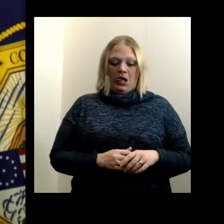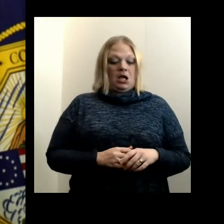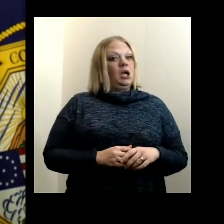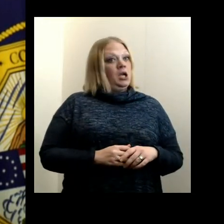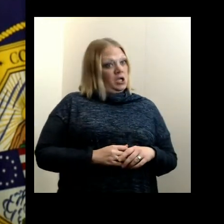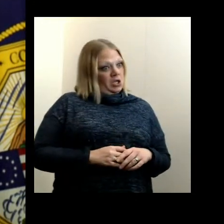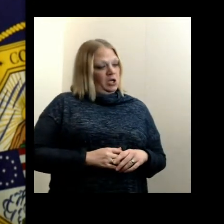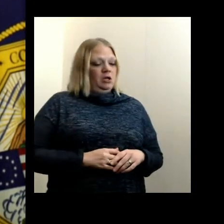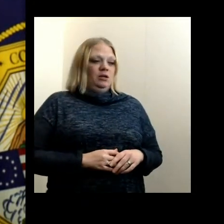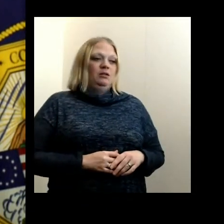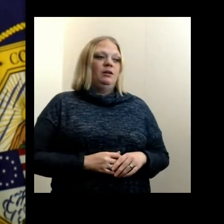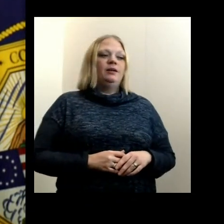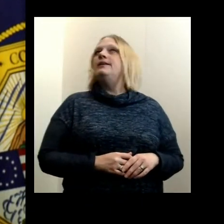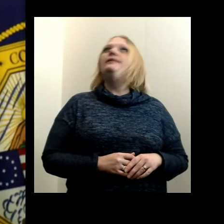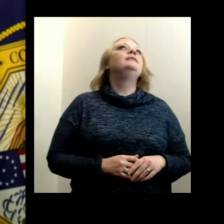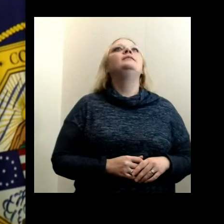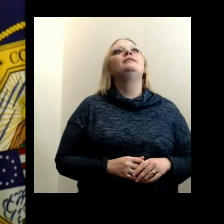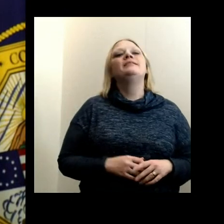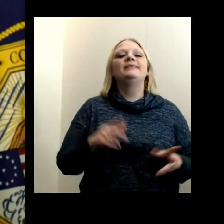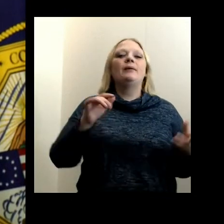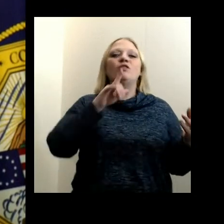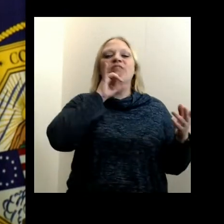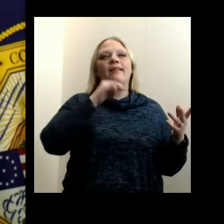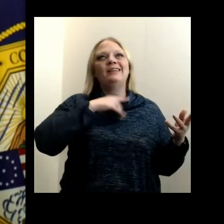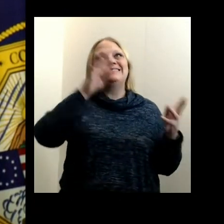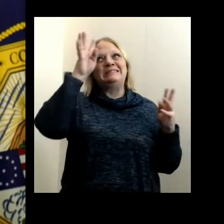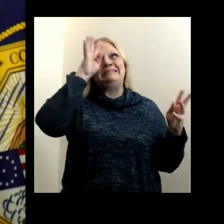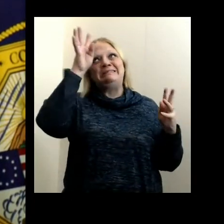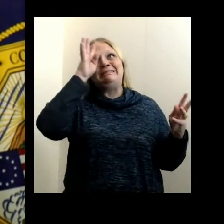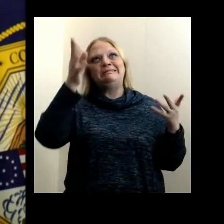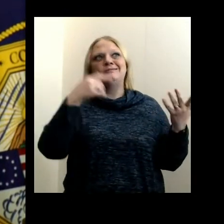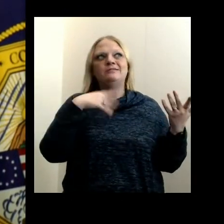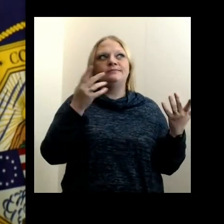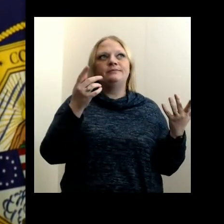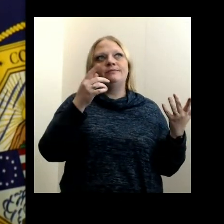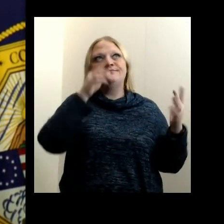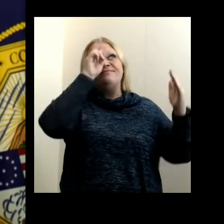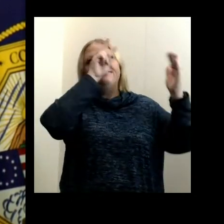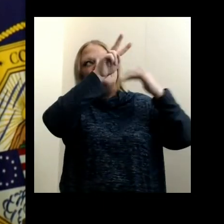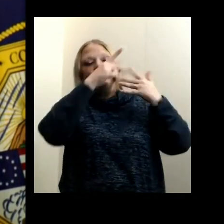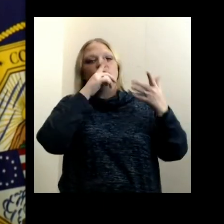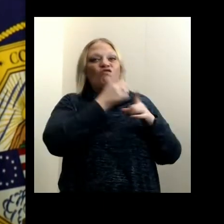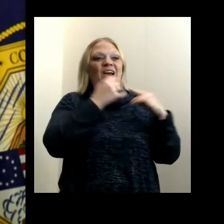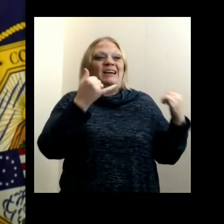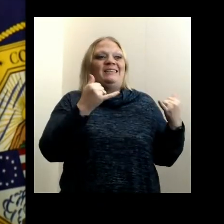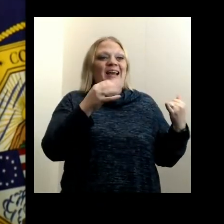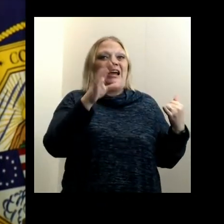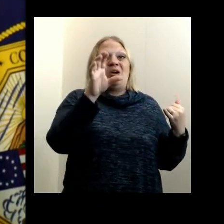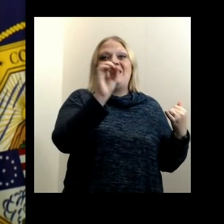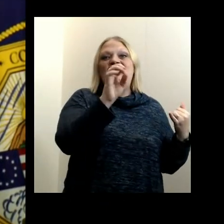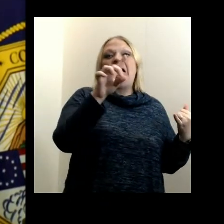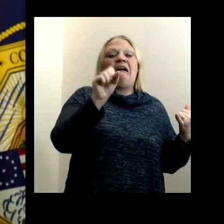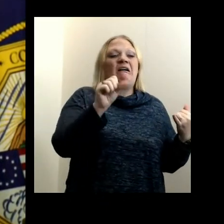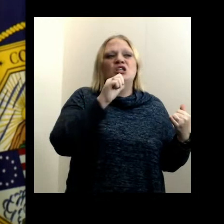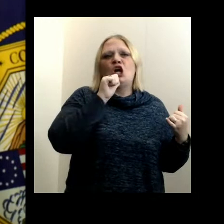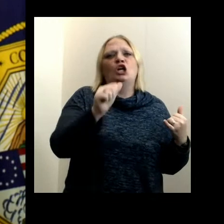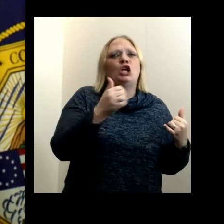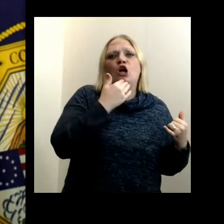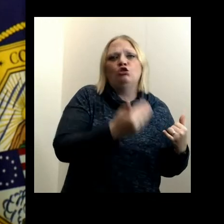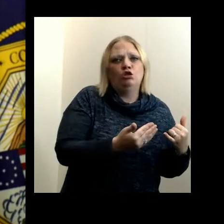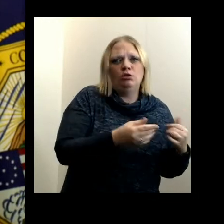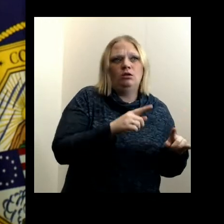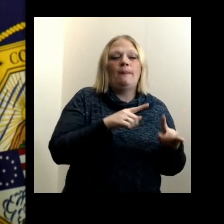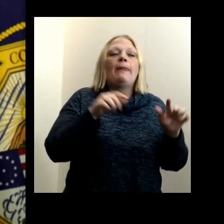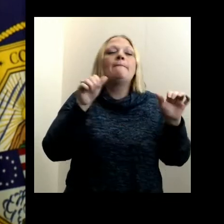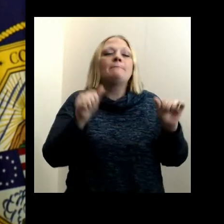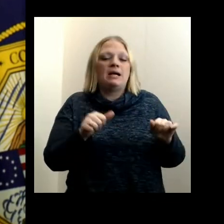It's a question that's hypothetical at this point. Right now, the odds are not great for fans, but there's a possibility.